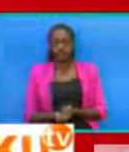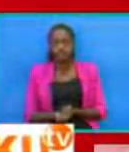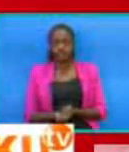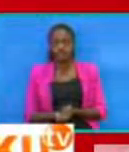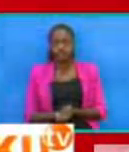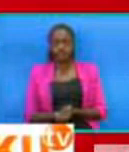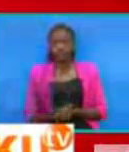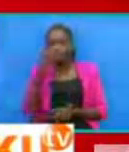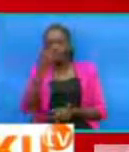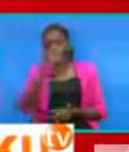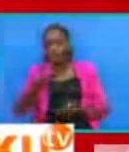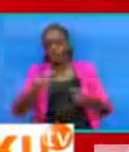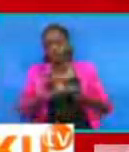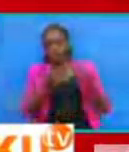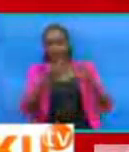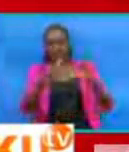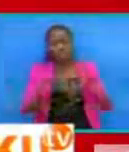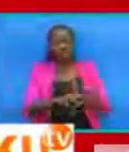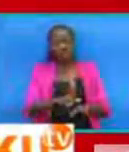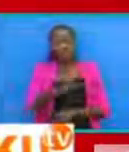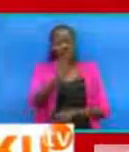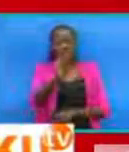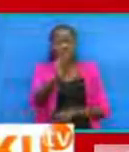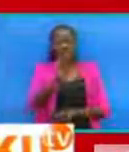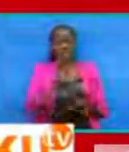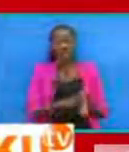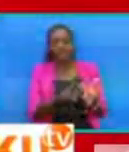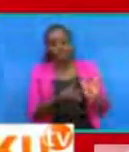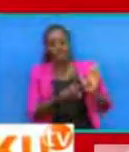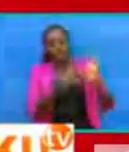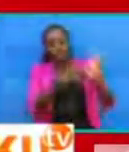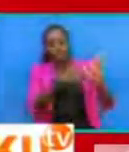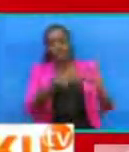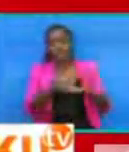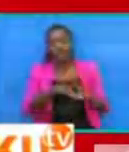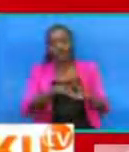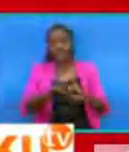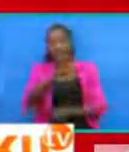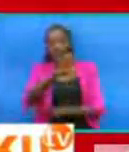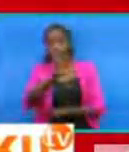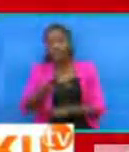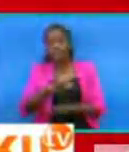who happened to be in the US participating in a fair